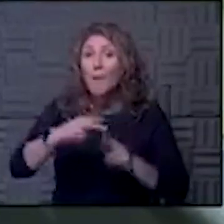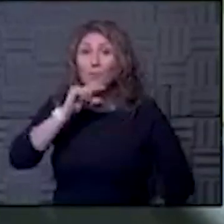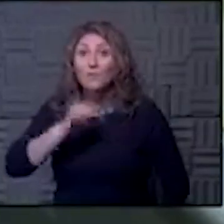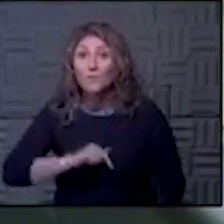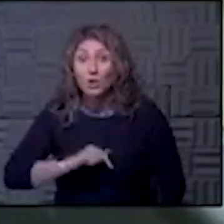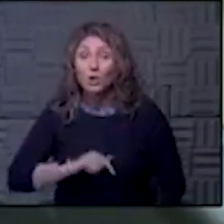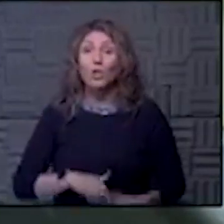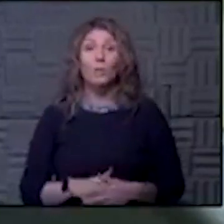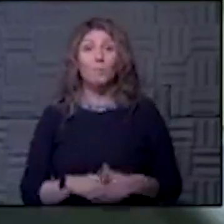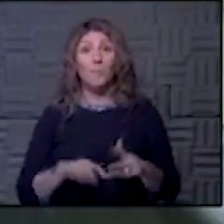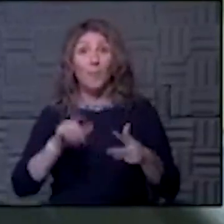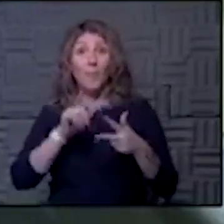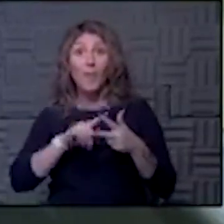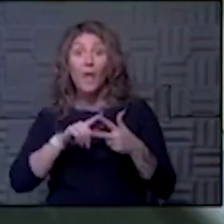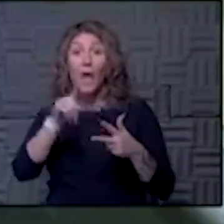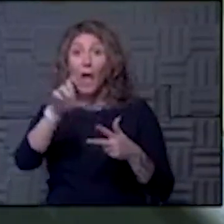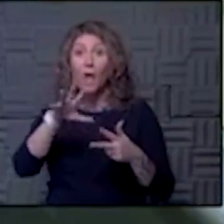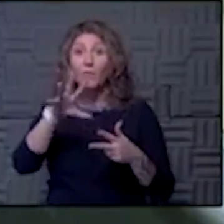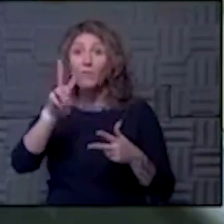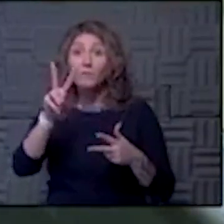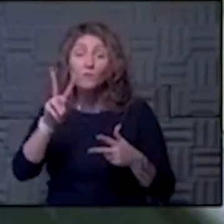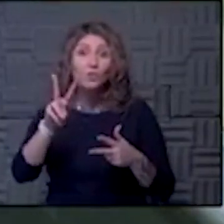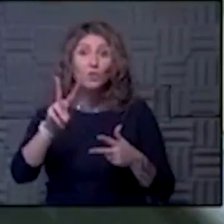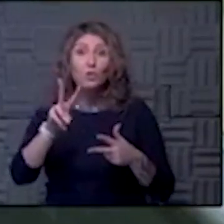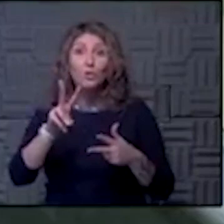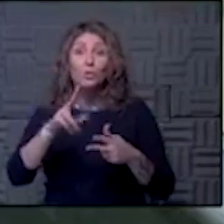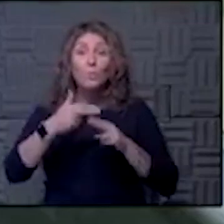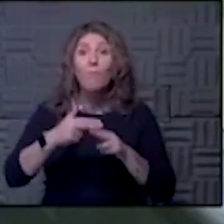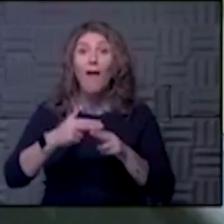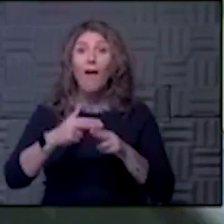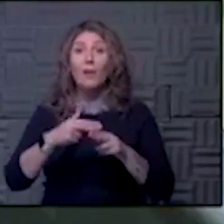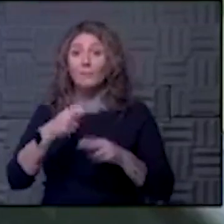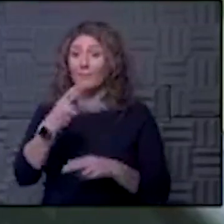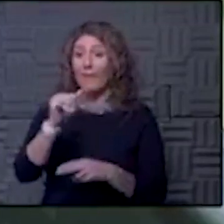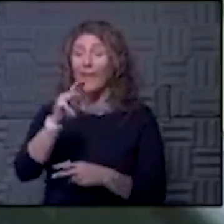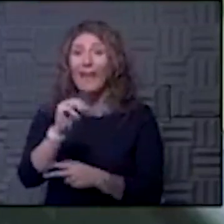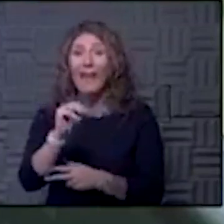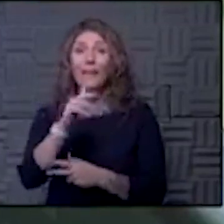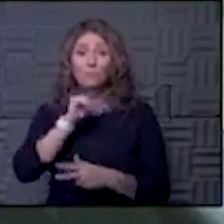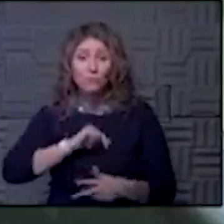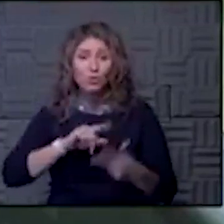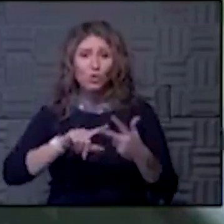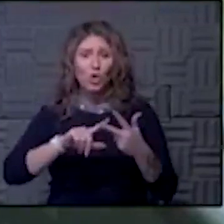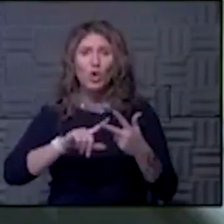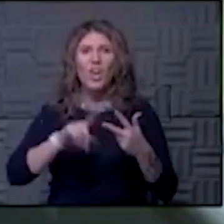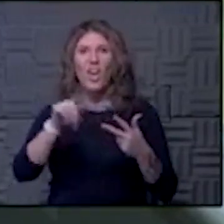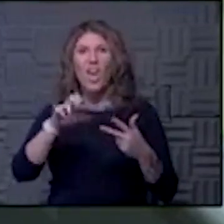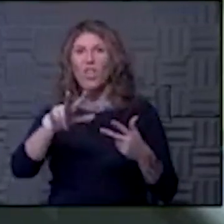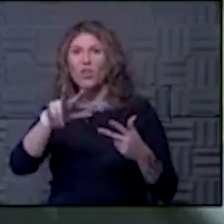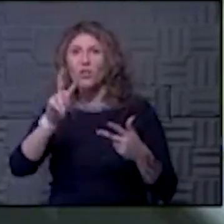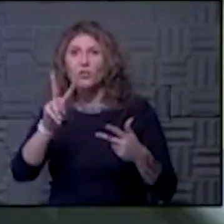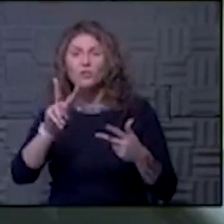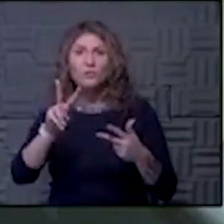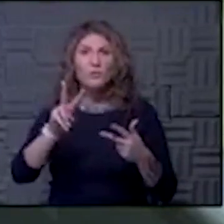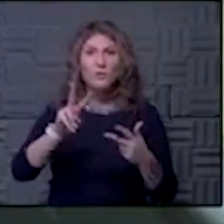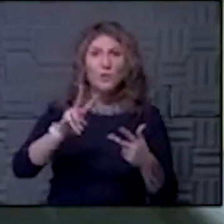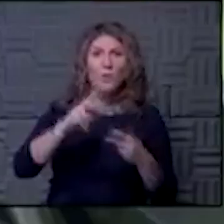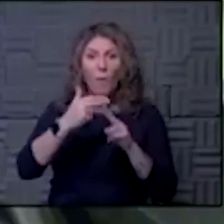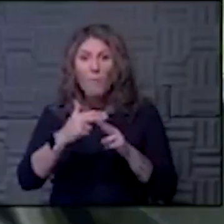turkey, 152 pounds of ham, 136 pounds of stuffing. I think that means you're really